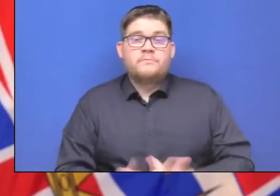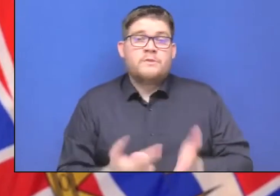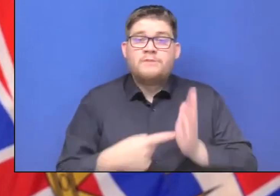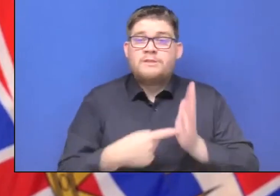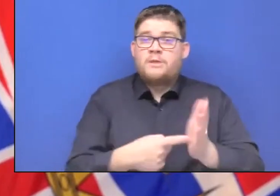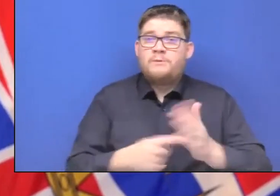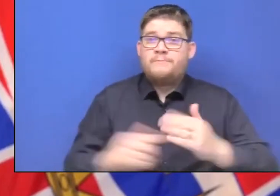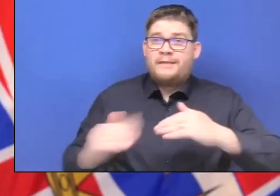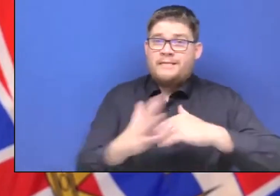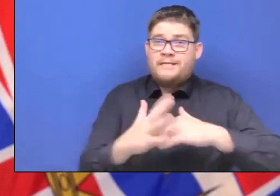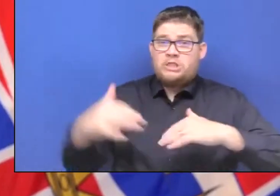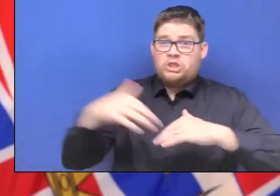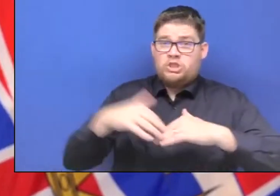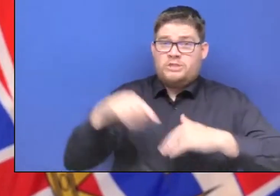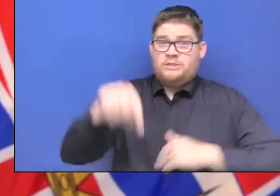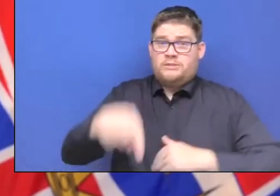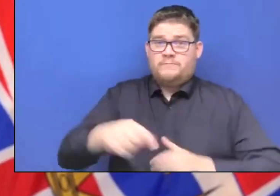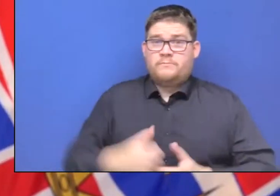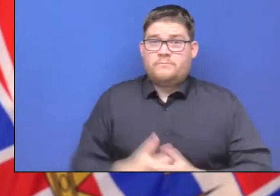they are looking at having,